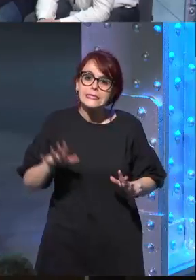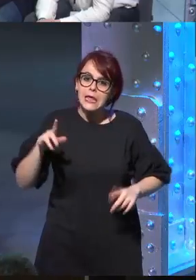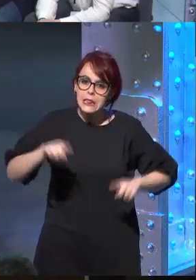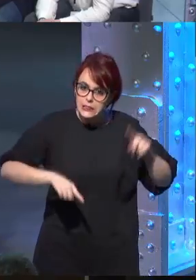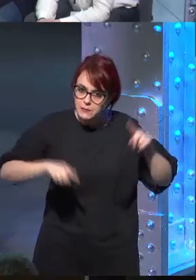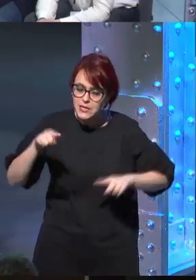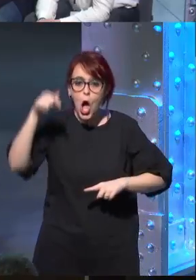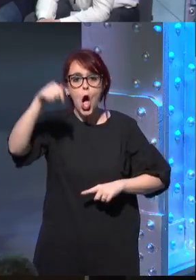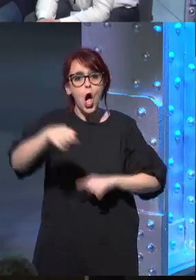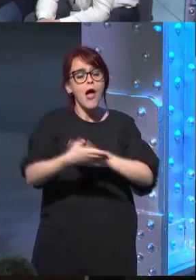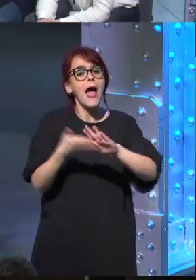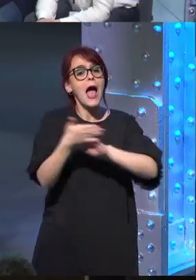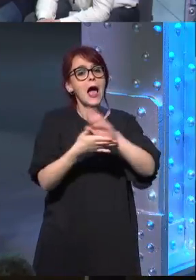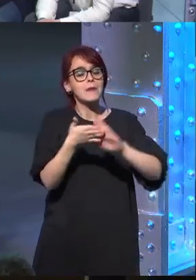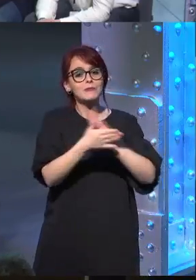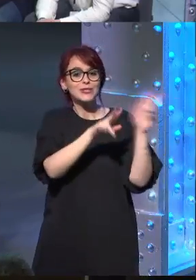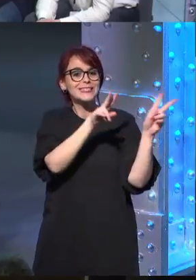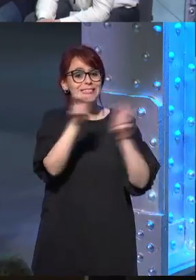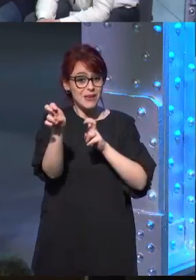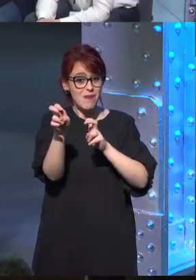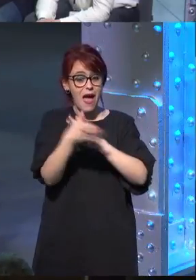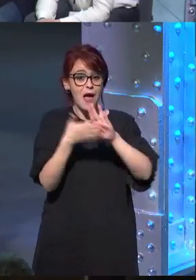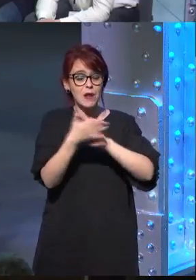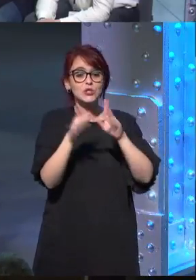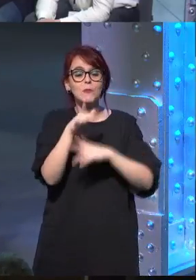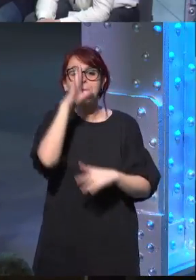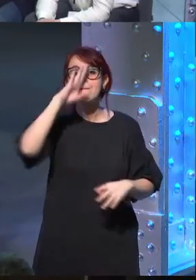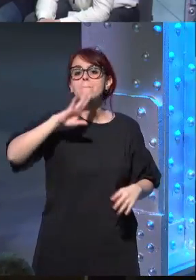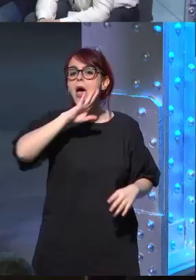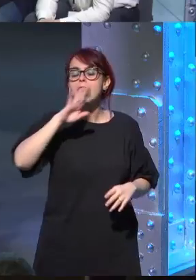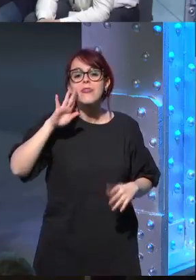haven't. But in this case, I think that